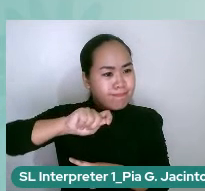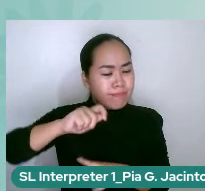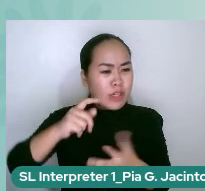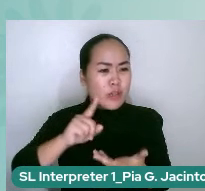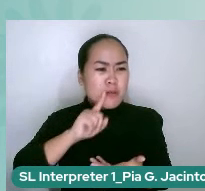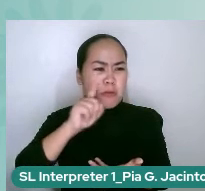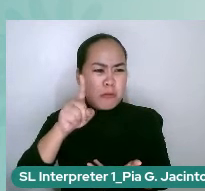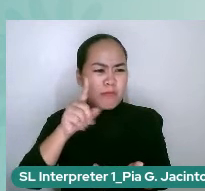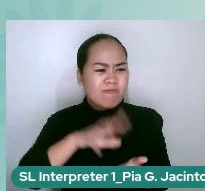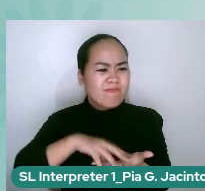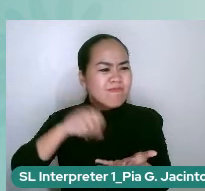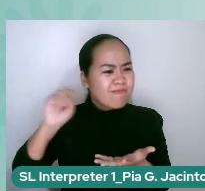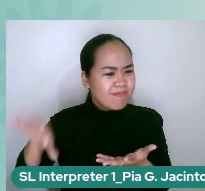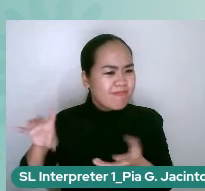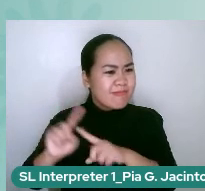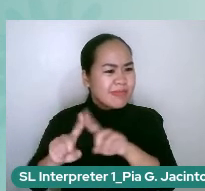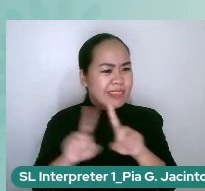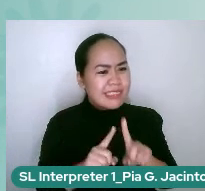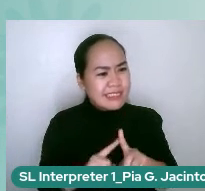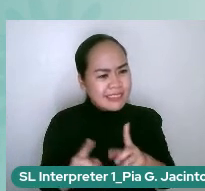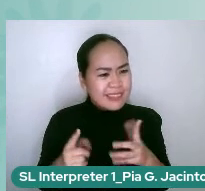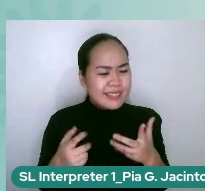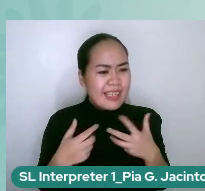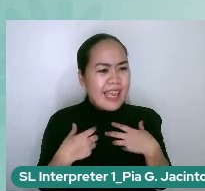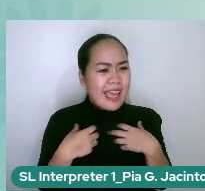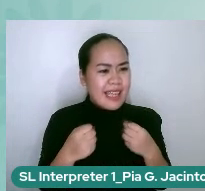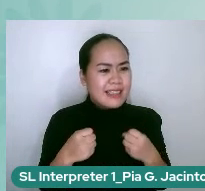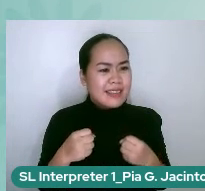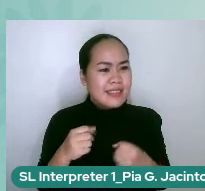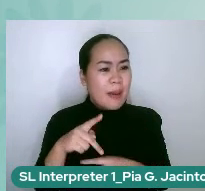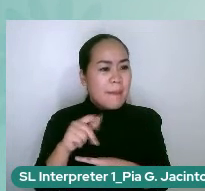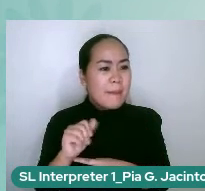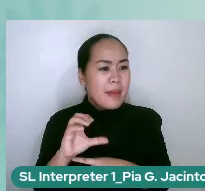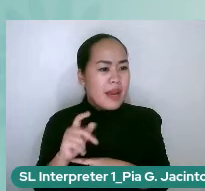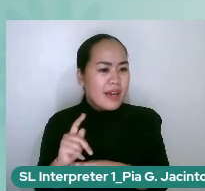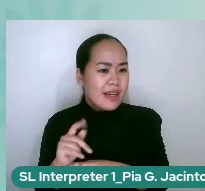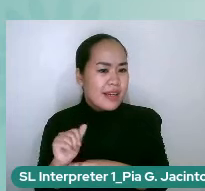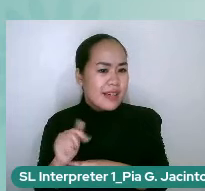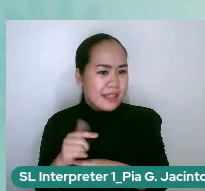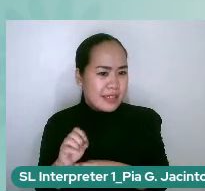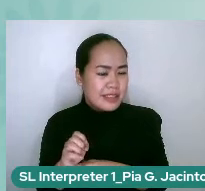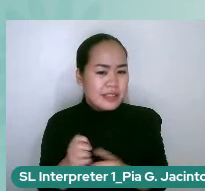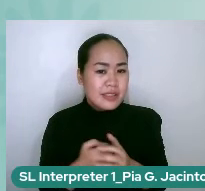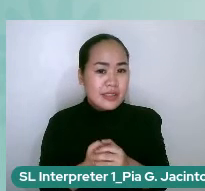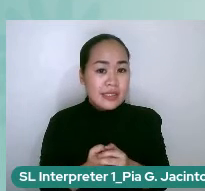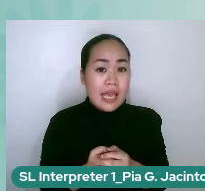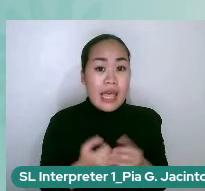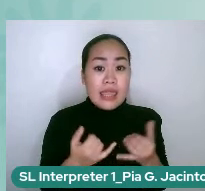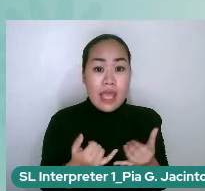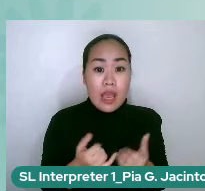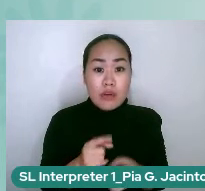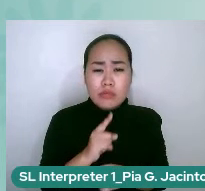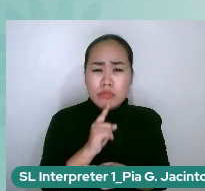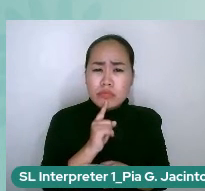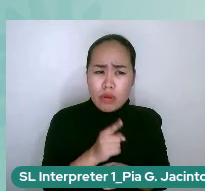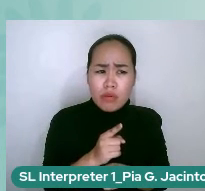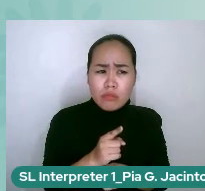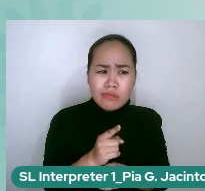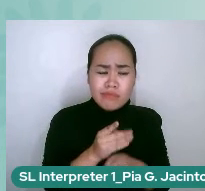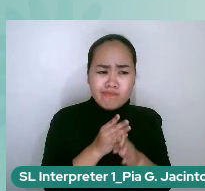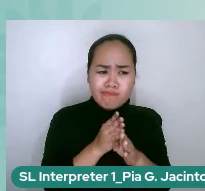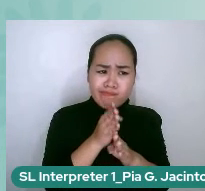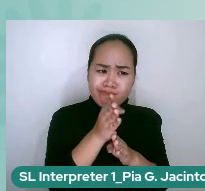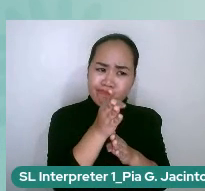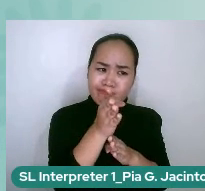in many health screening packages. So are we on track then to achieve the